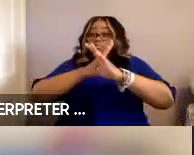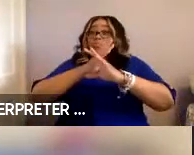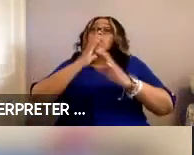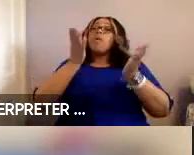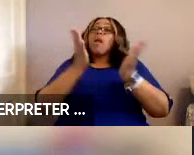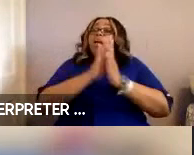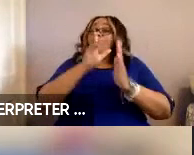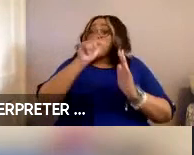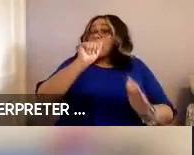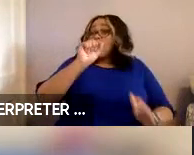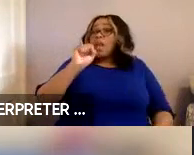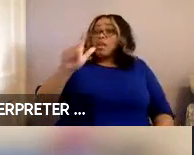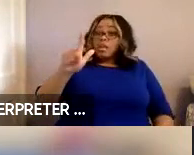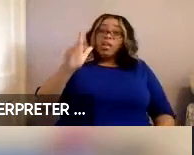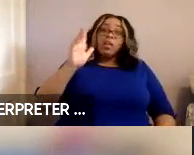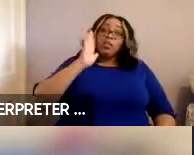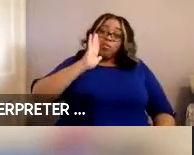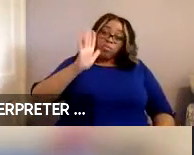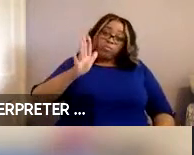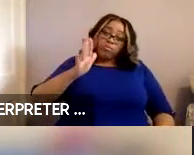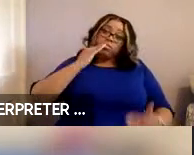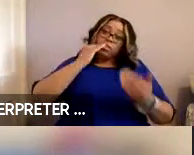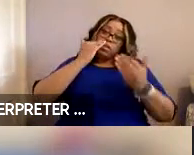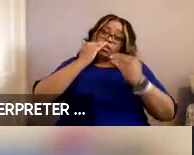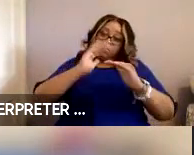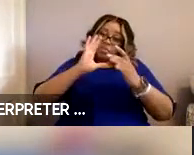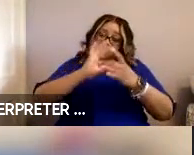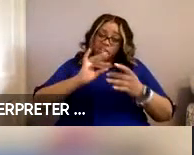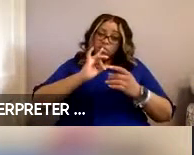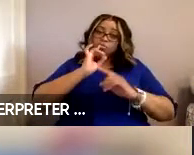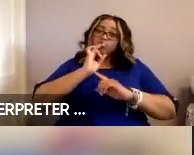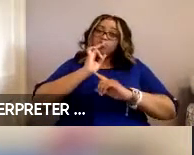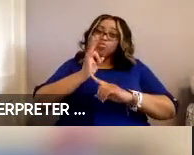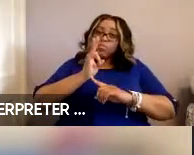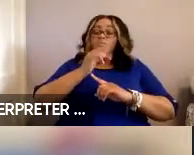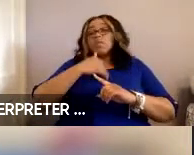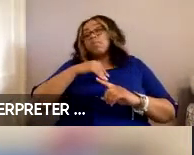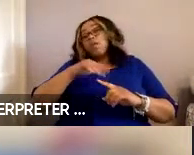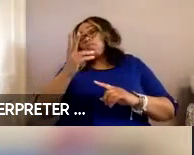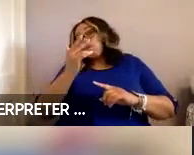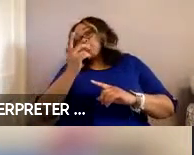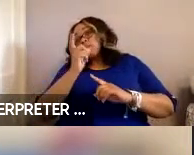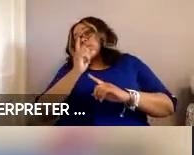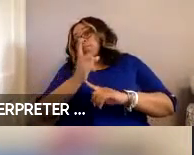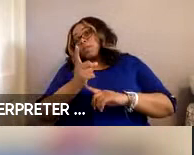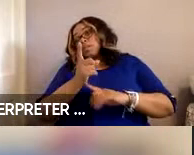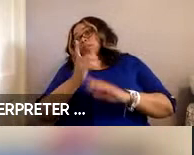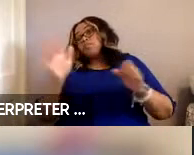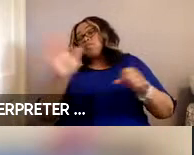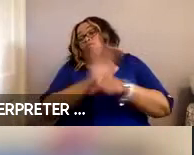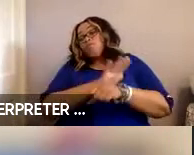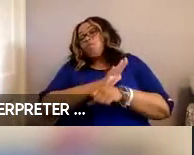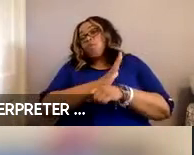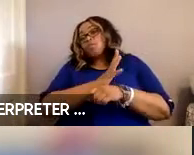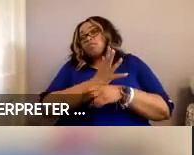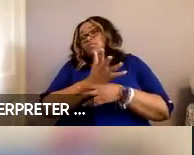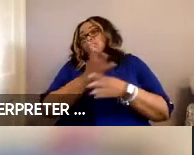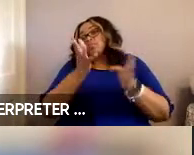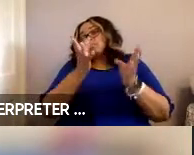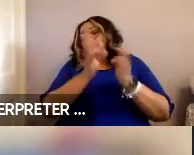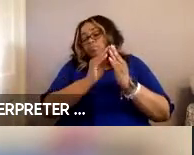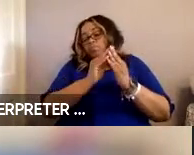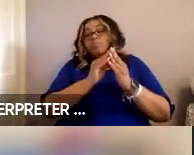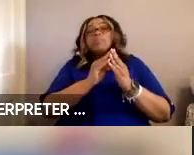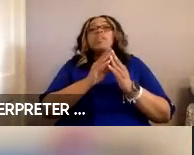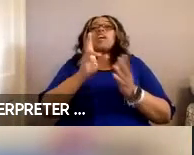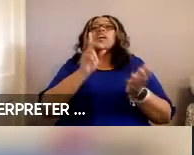ASL. And we will be limiting comments to 2 minutes. We have about 13 minutes for the whole session. And Dr.